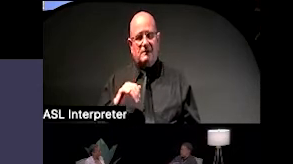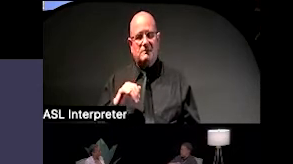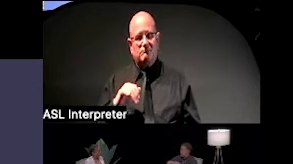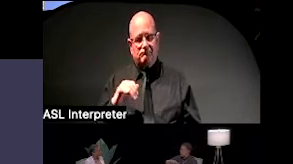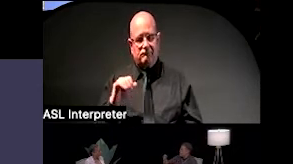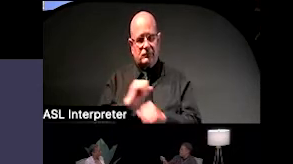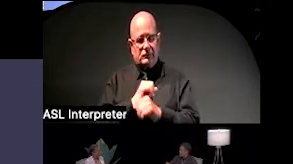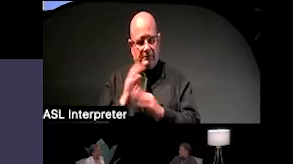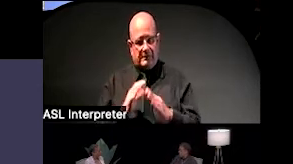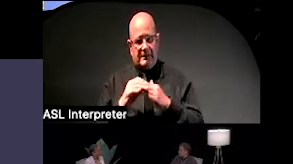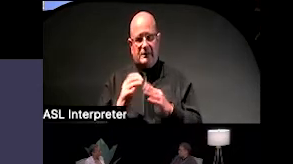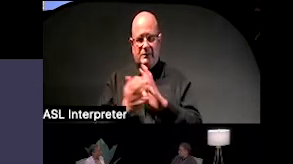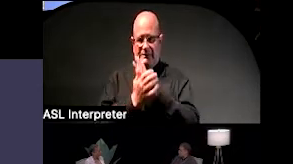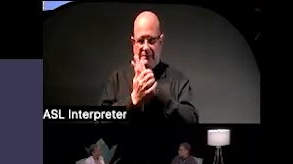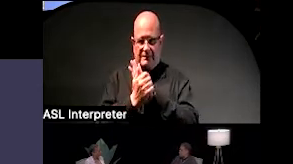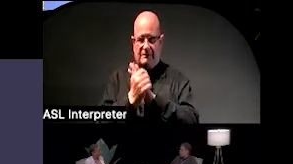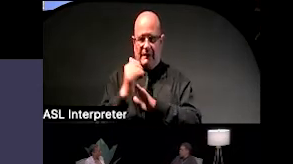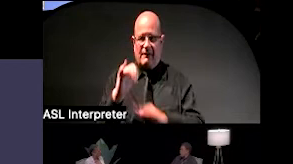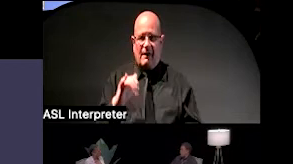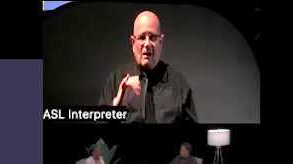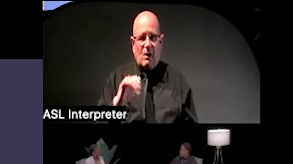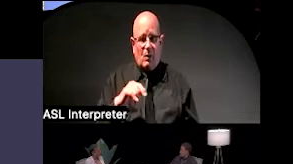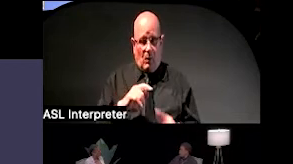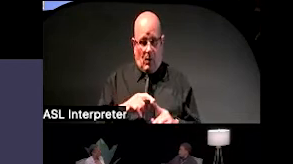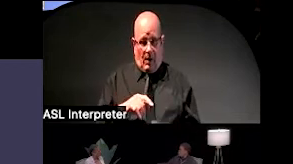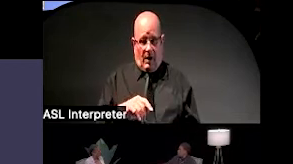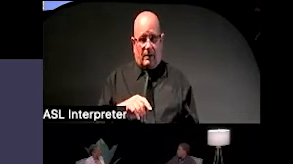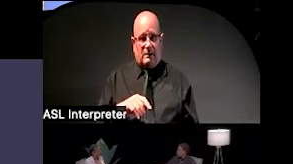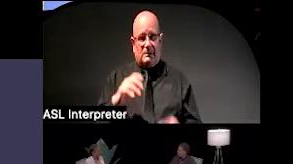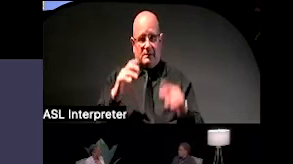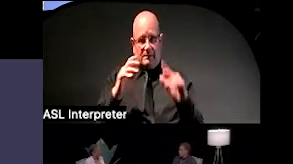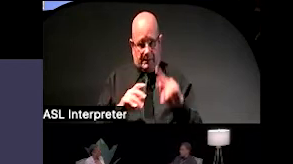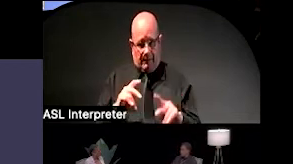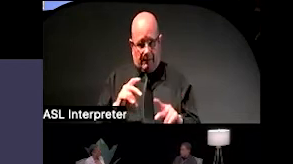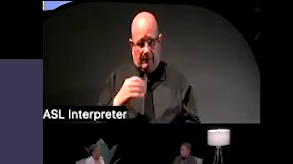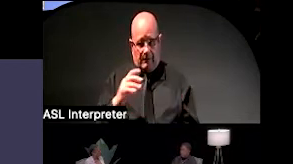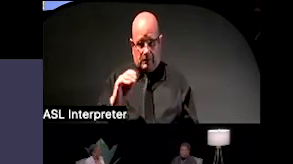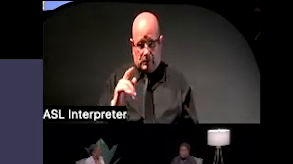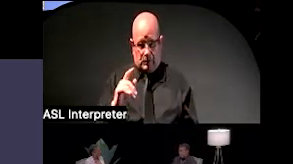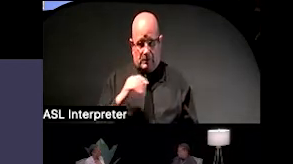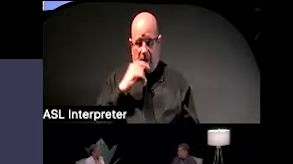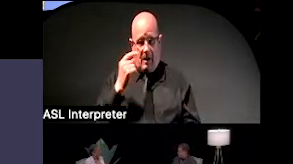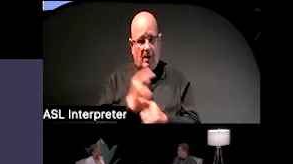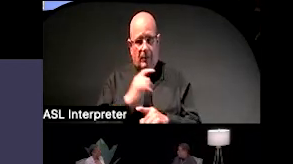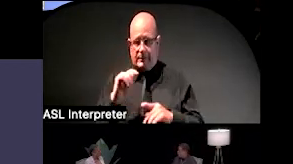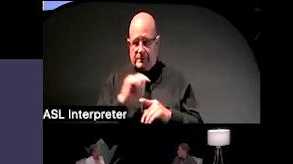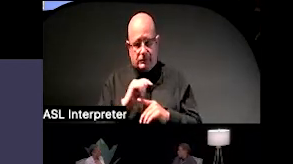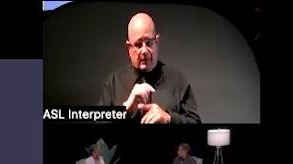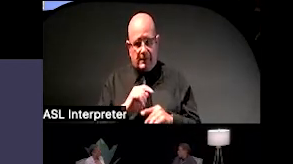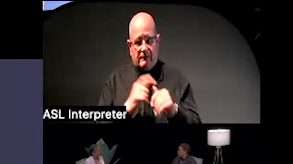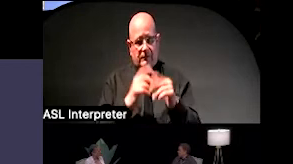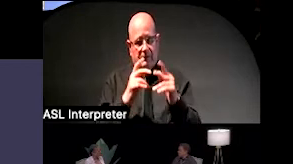He's skilled at that. But when we give individuals a tool and don't appropriately train them on